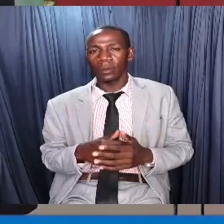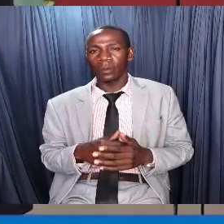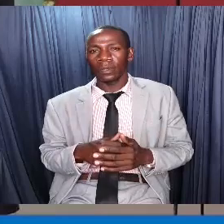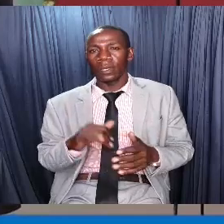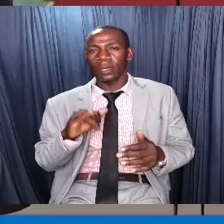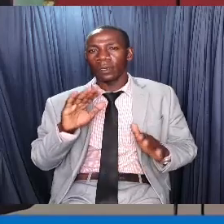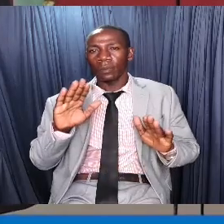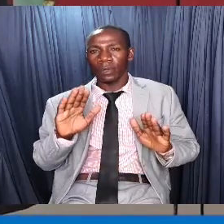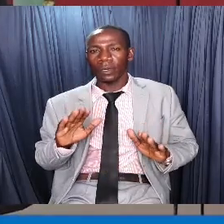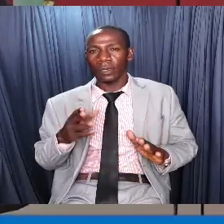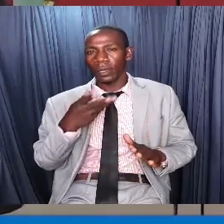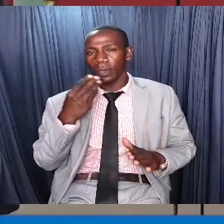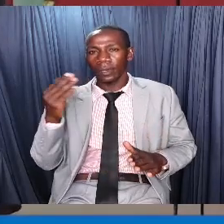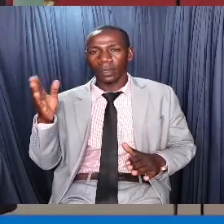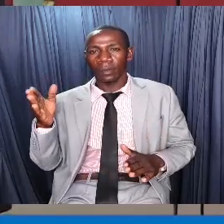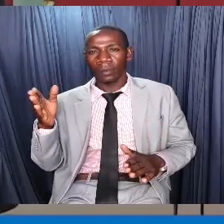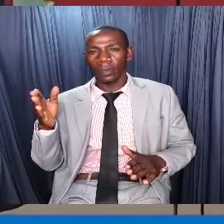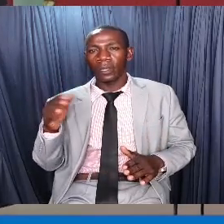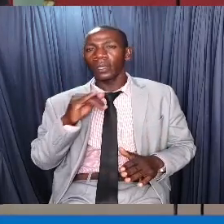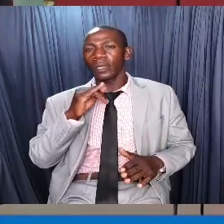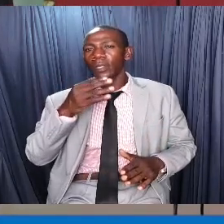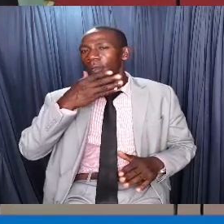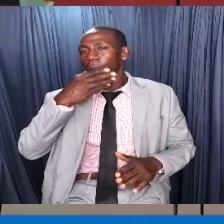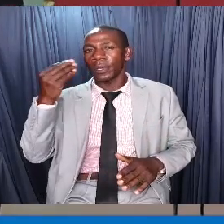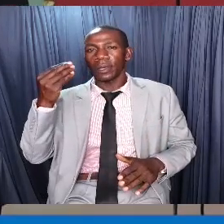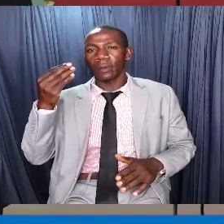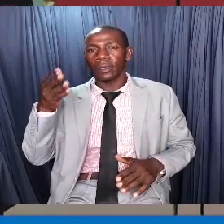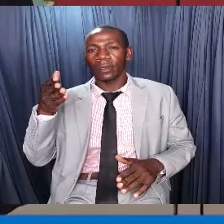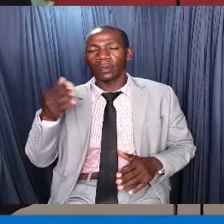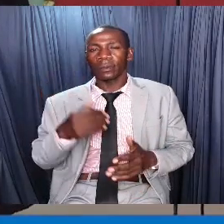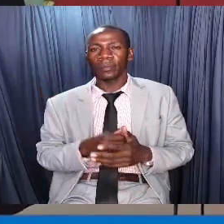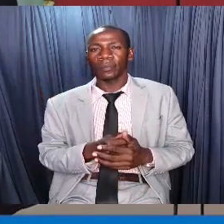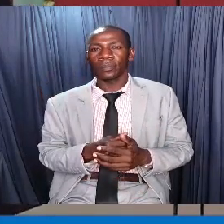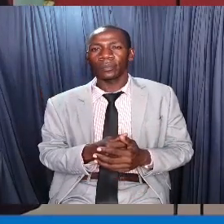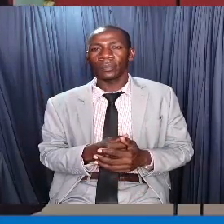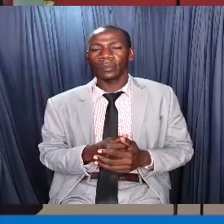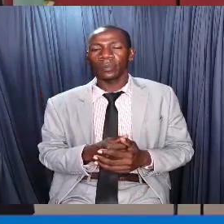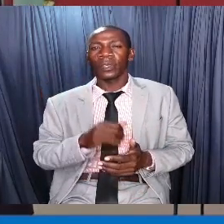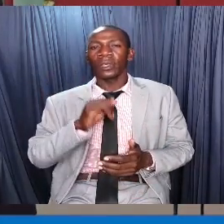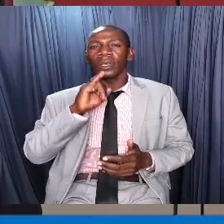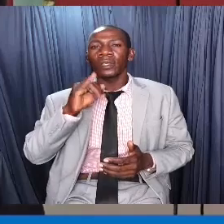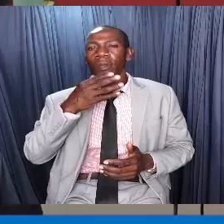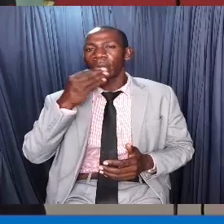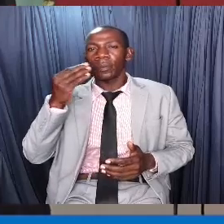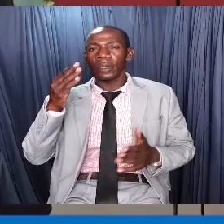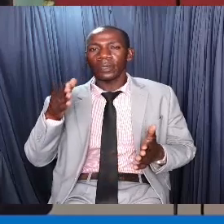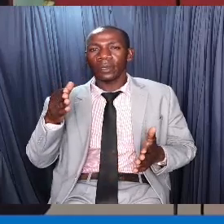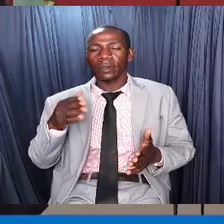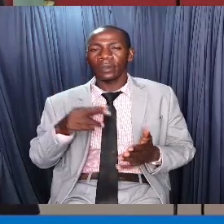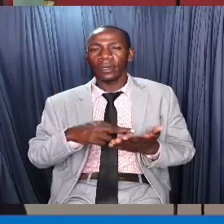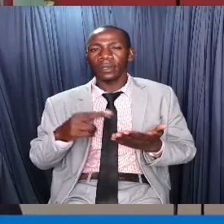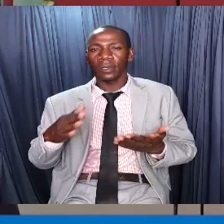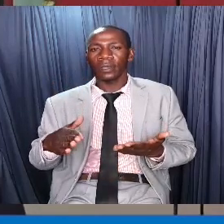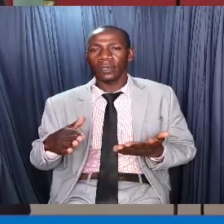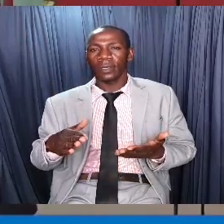Kwamba anafaa. That is better than him. Ona yeye ndiye anafaa. He sees himself to be better. Yani yeye ndiye mwenye haki. He is the one who is righteous.